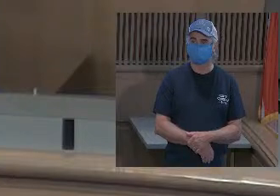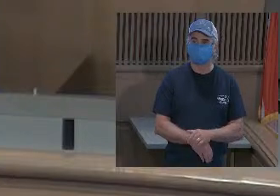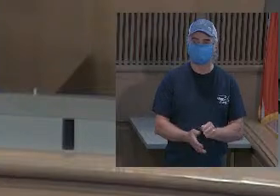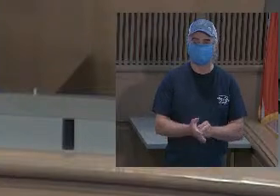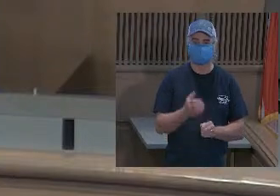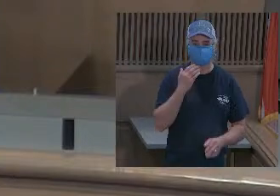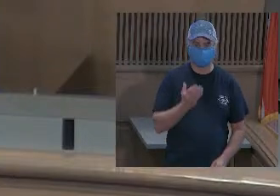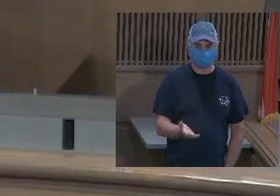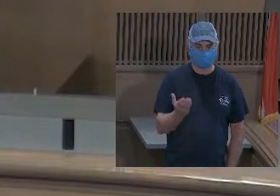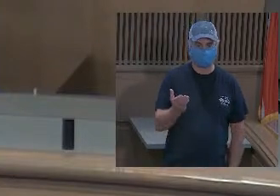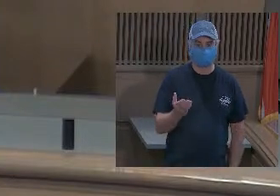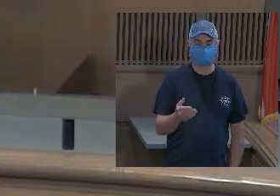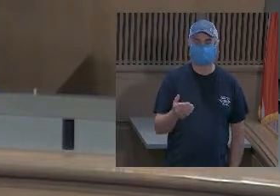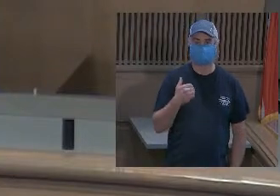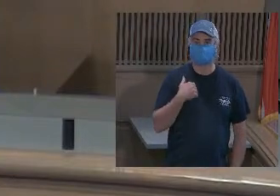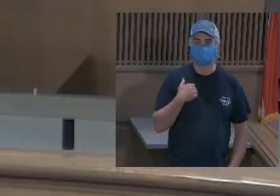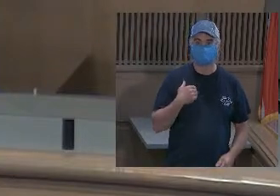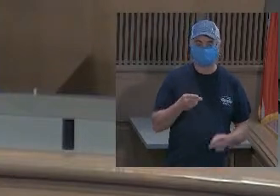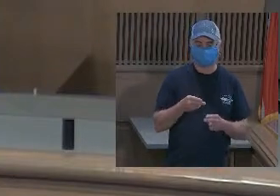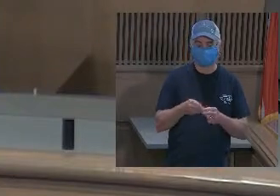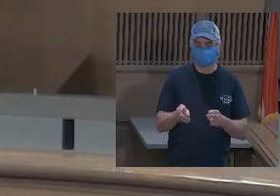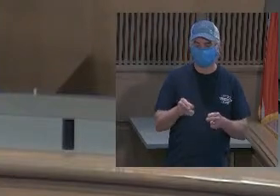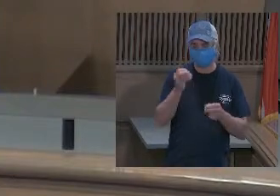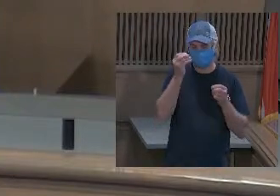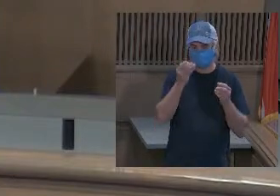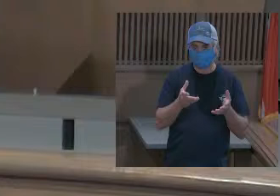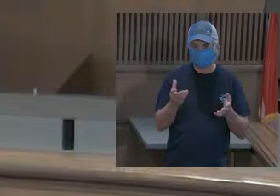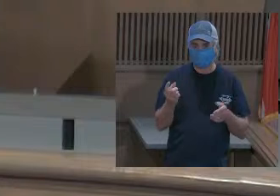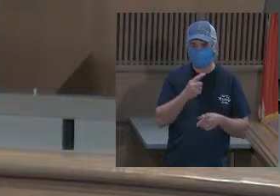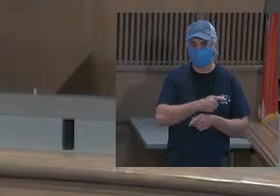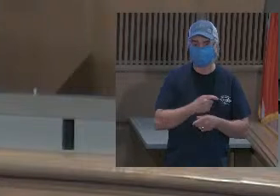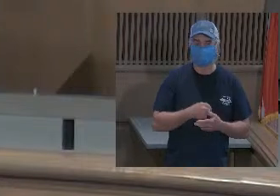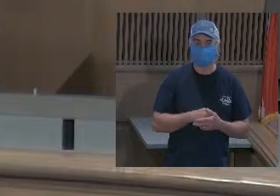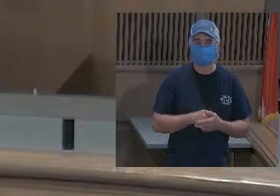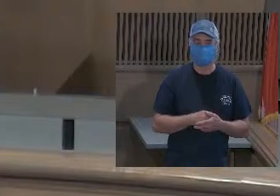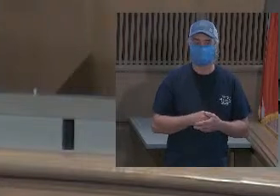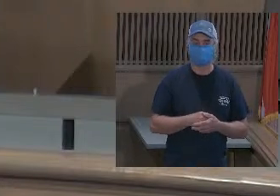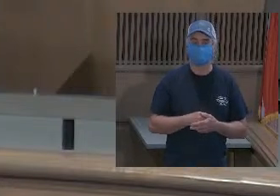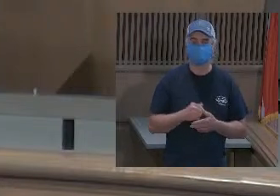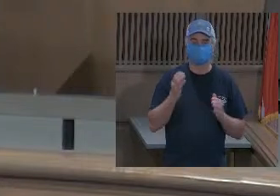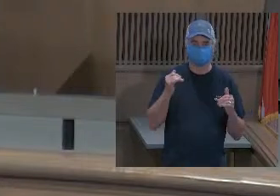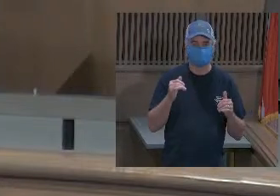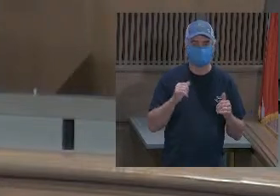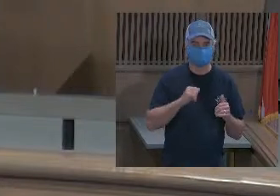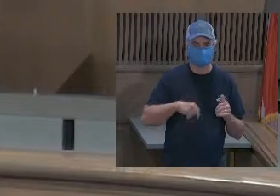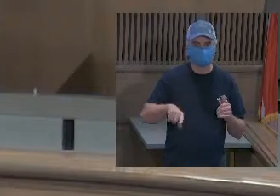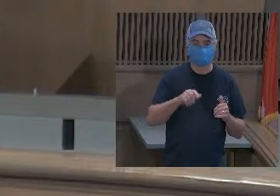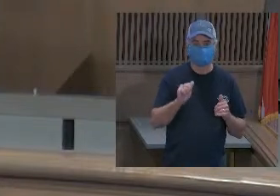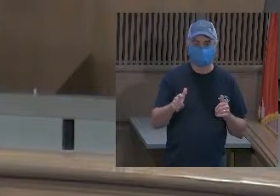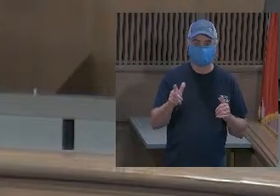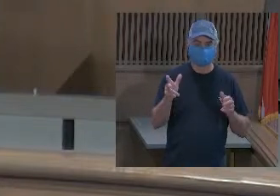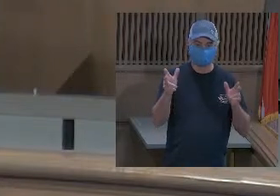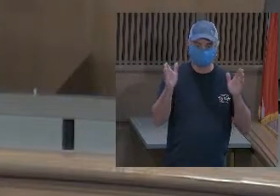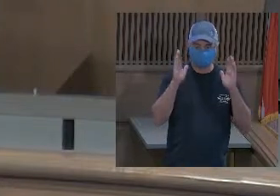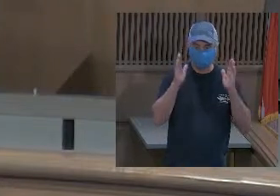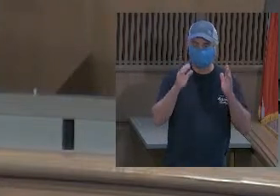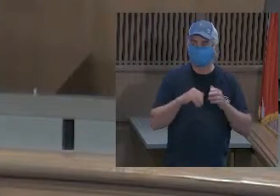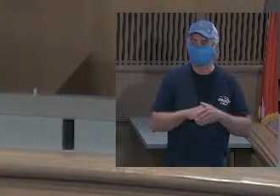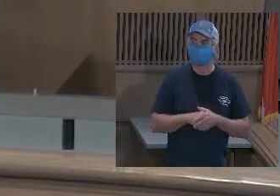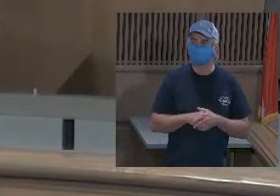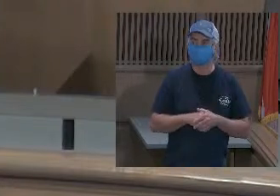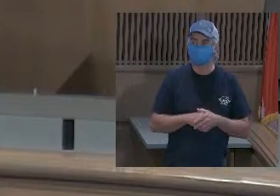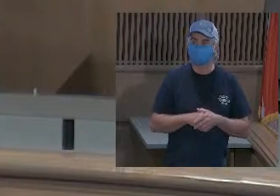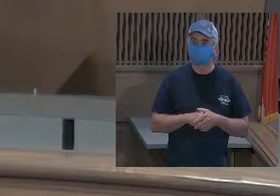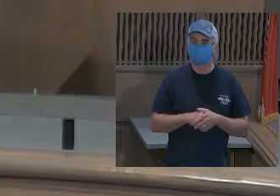Good morning. I have a fairly brief message today, but one that I hope everyone will lend an ear to.